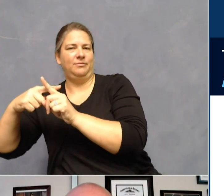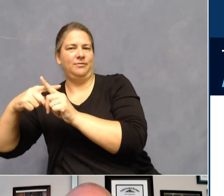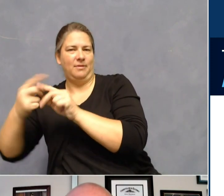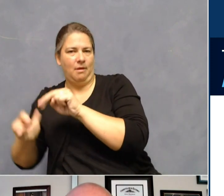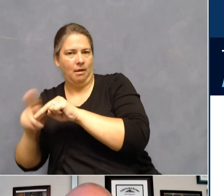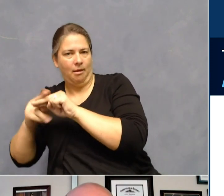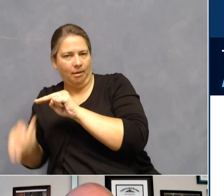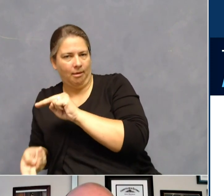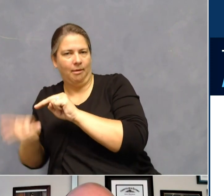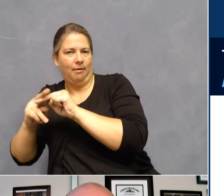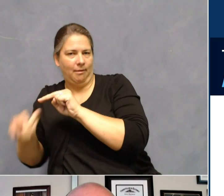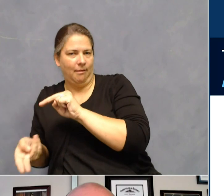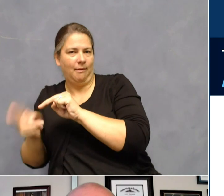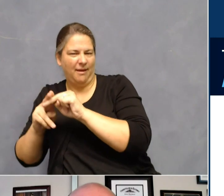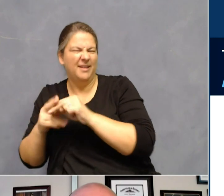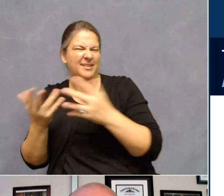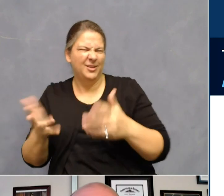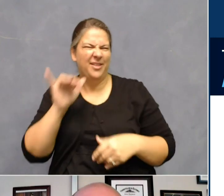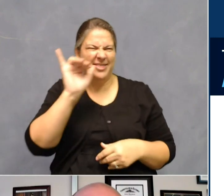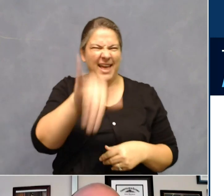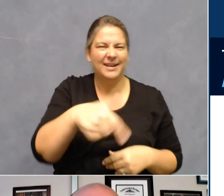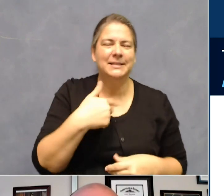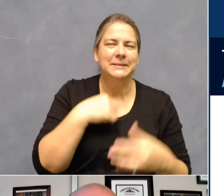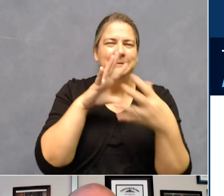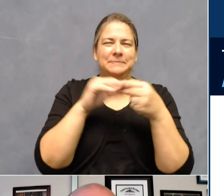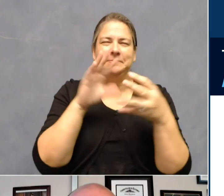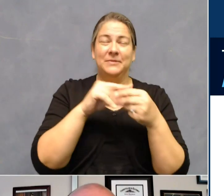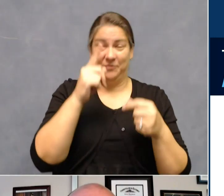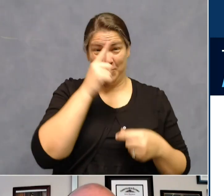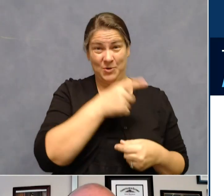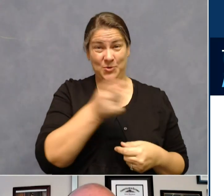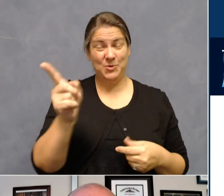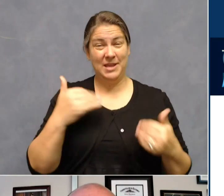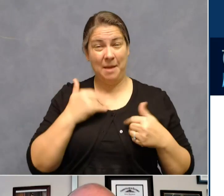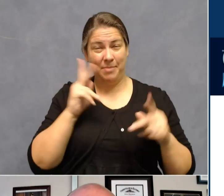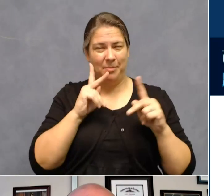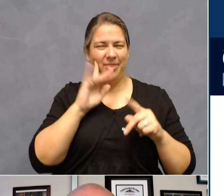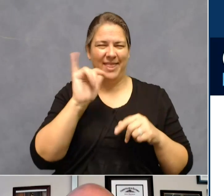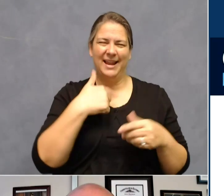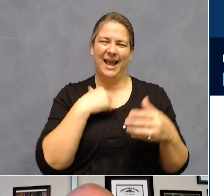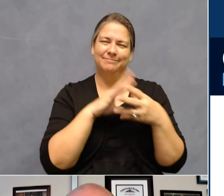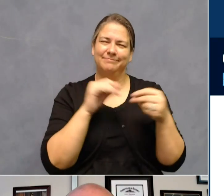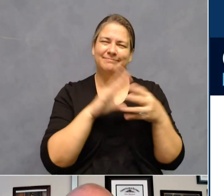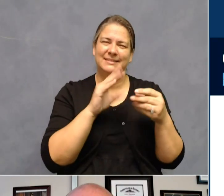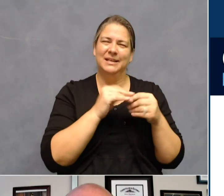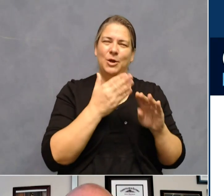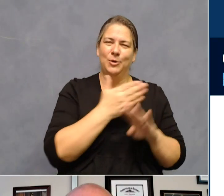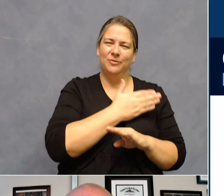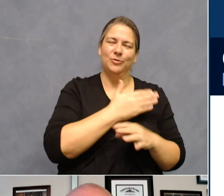referenced in that title there that I played with. If we go to the next slide, James.